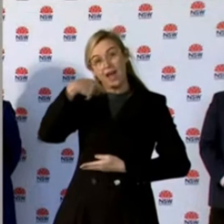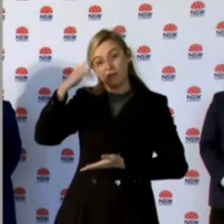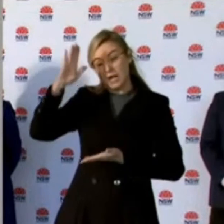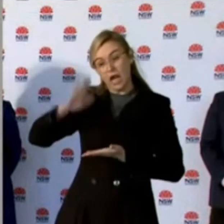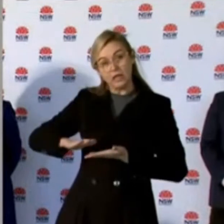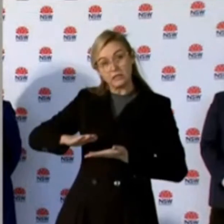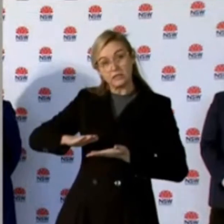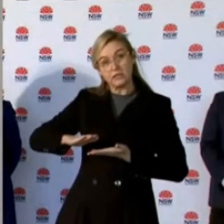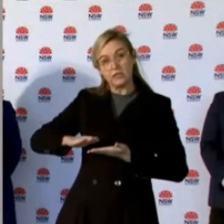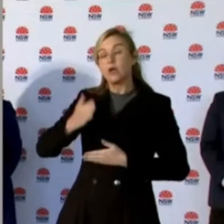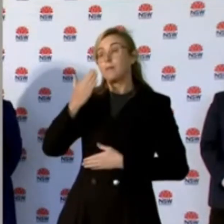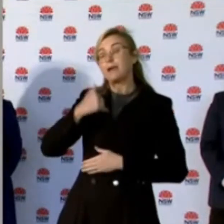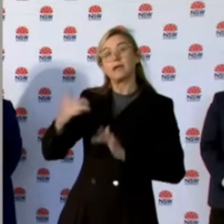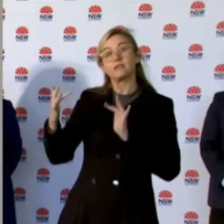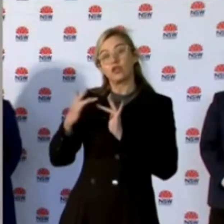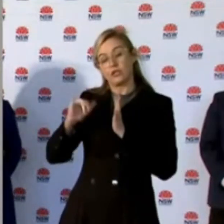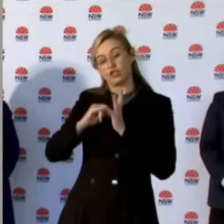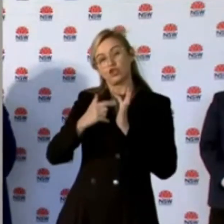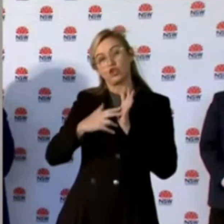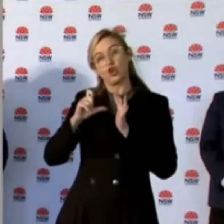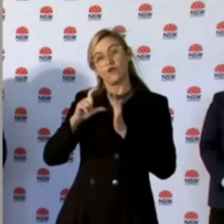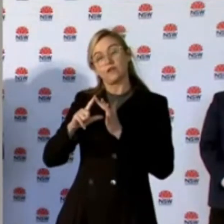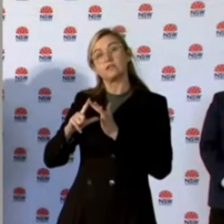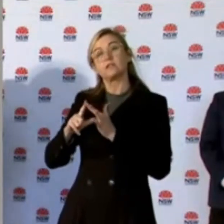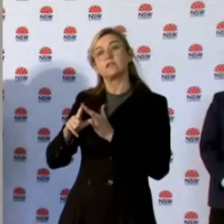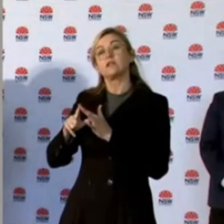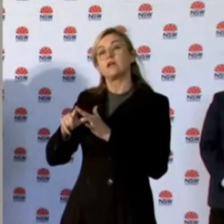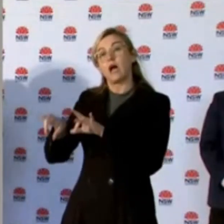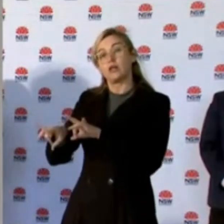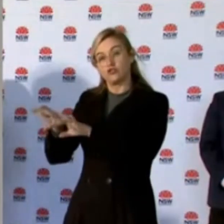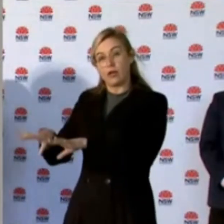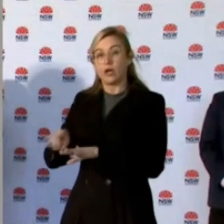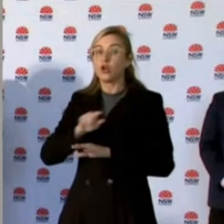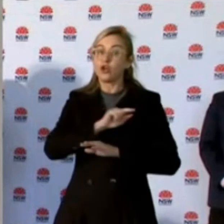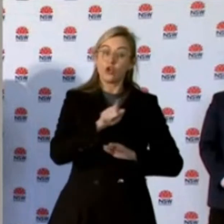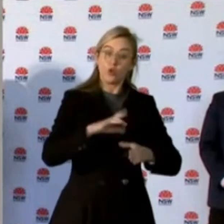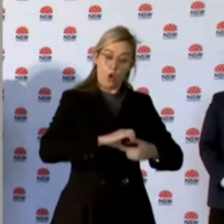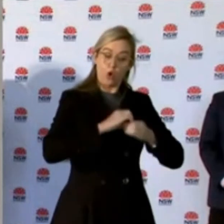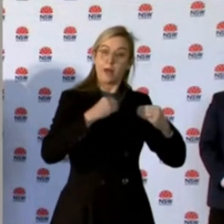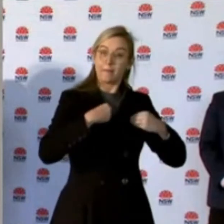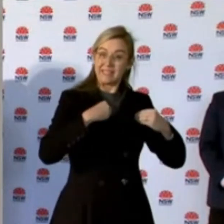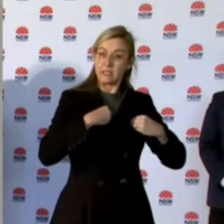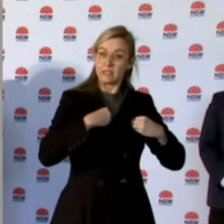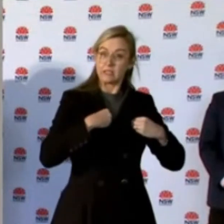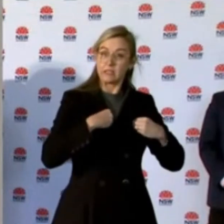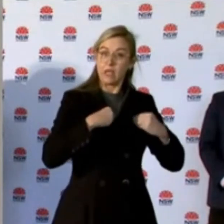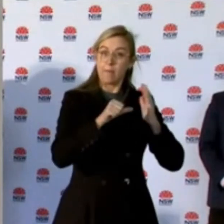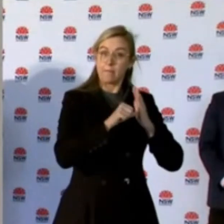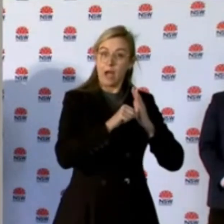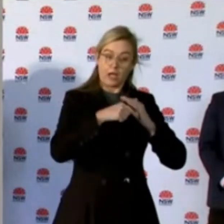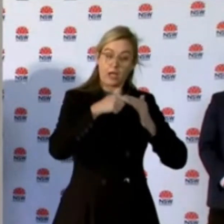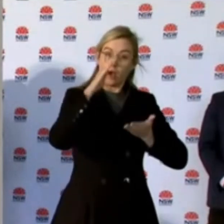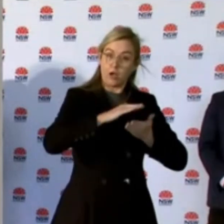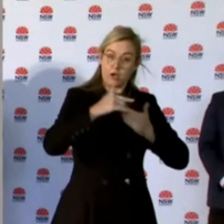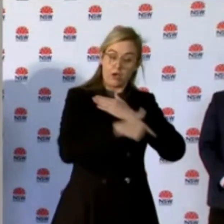Australia. If you require business support, please go through Service New South Wales. That is the certainty that workers